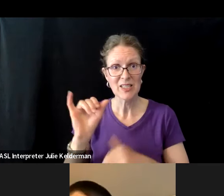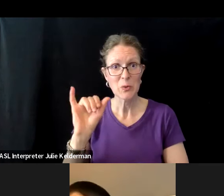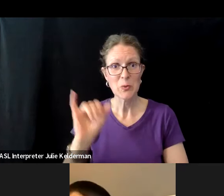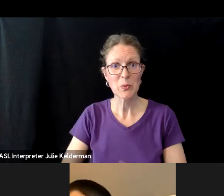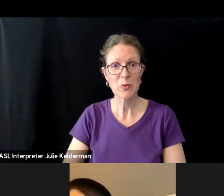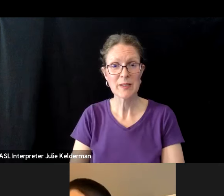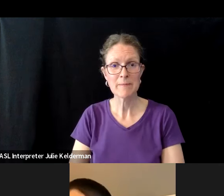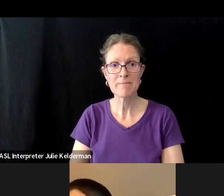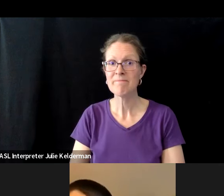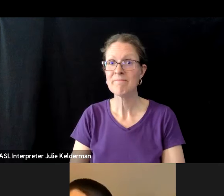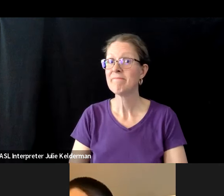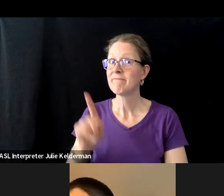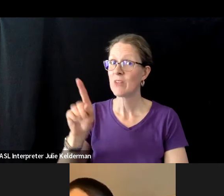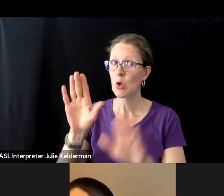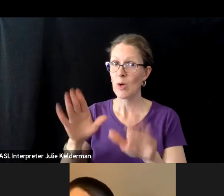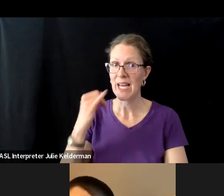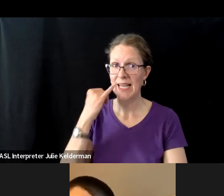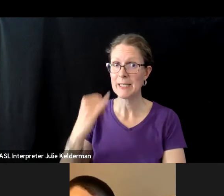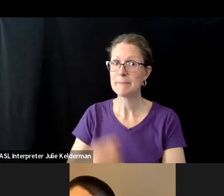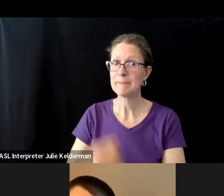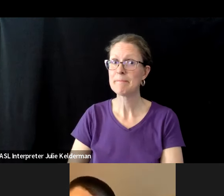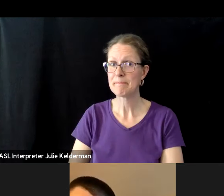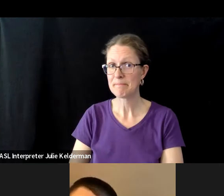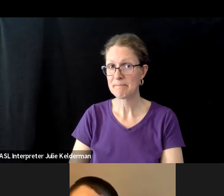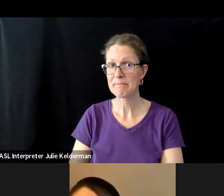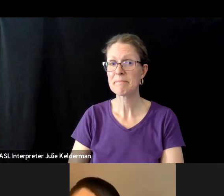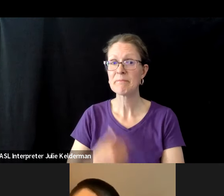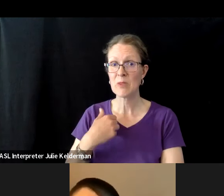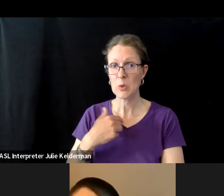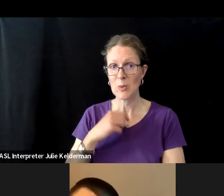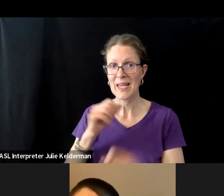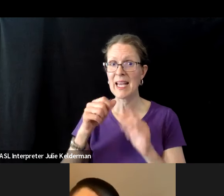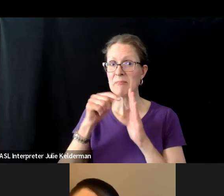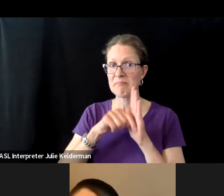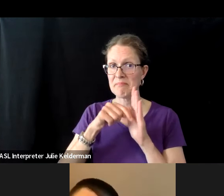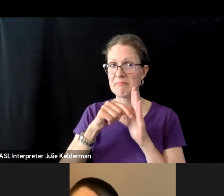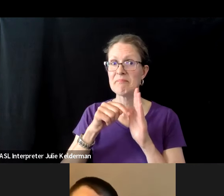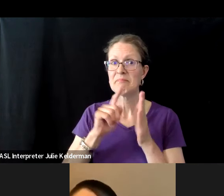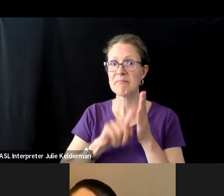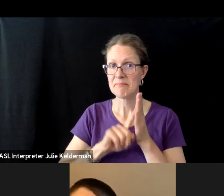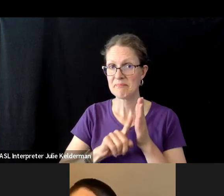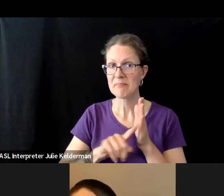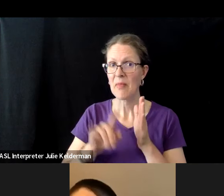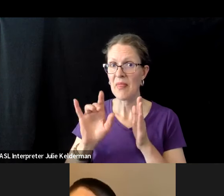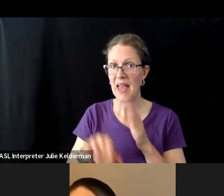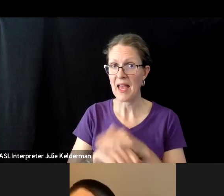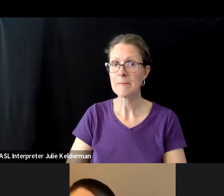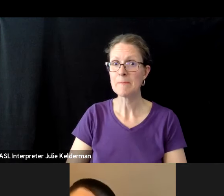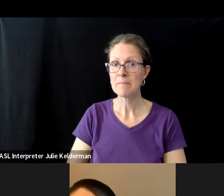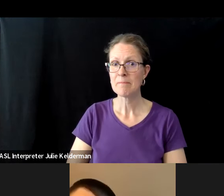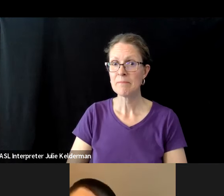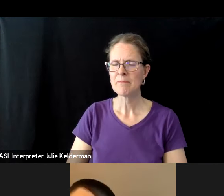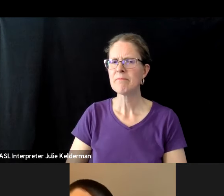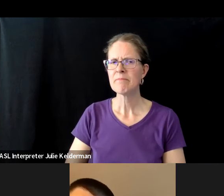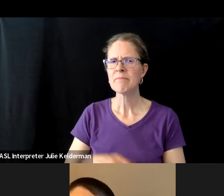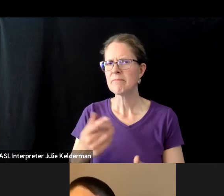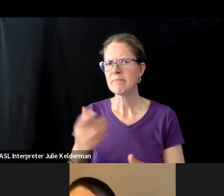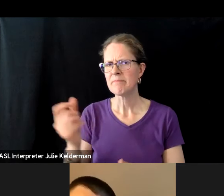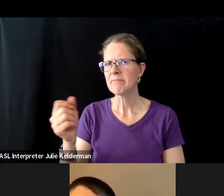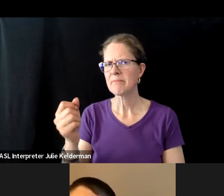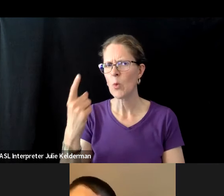No, that's a great idea. We can certainly look into that. Yes, I mean, one of the benefits that,